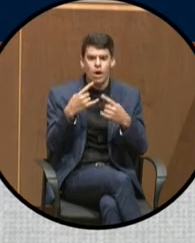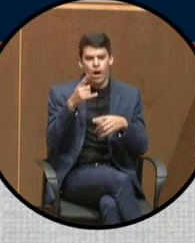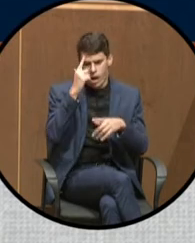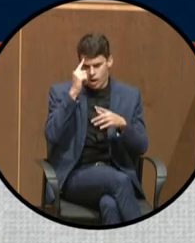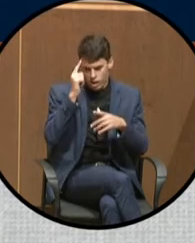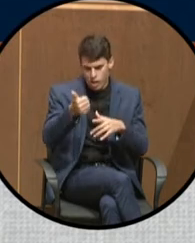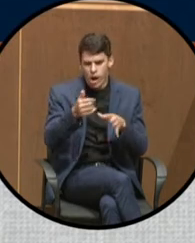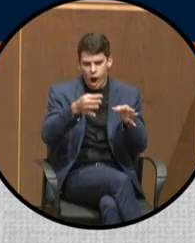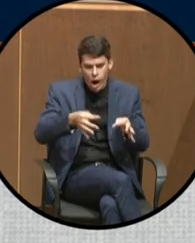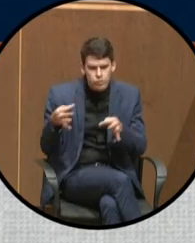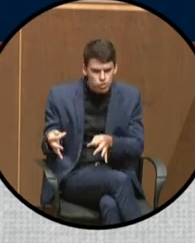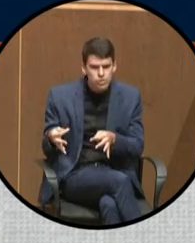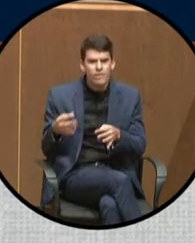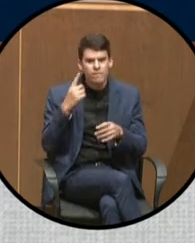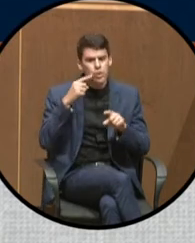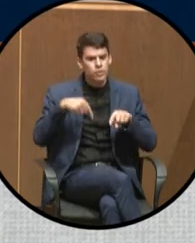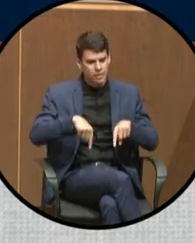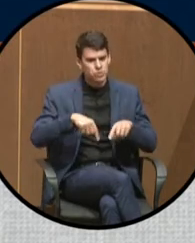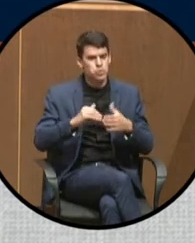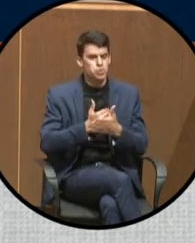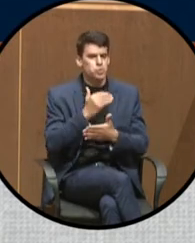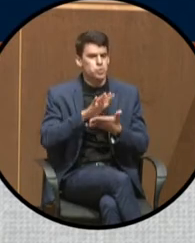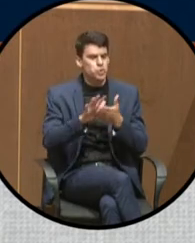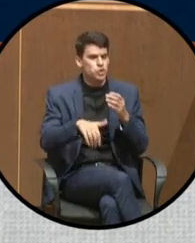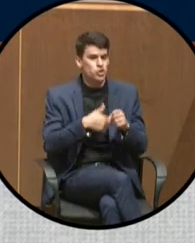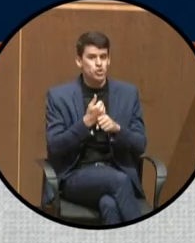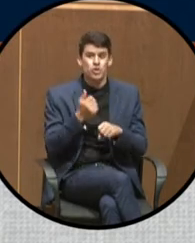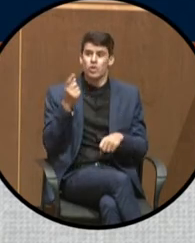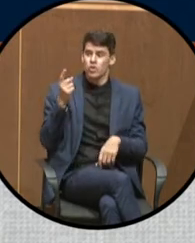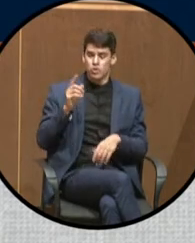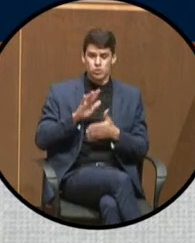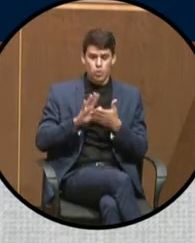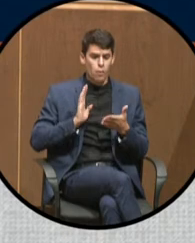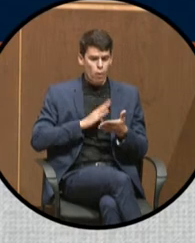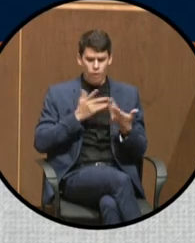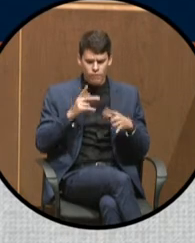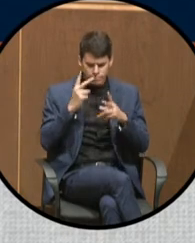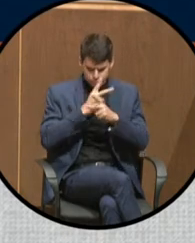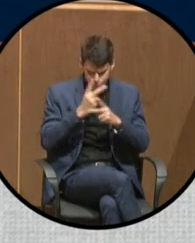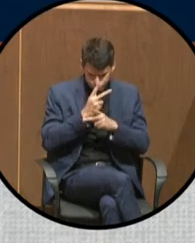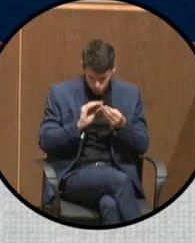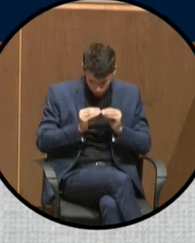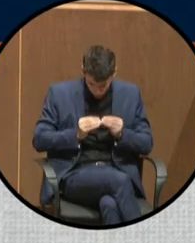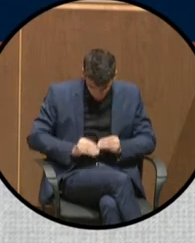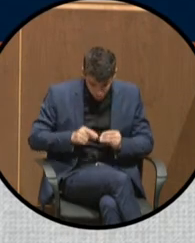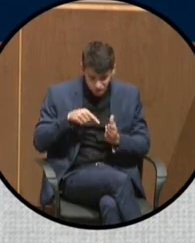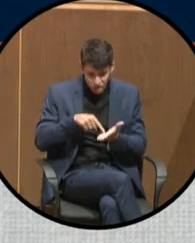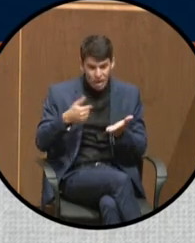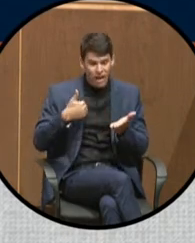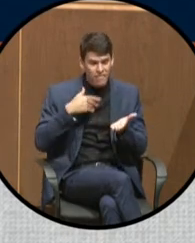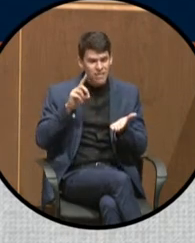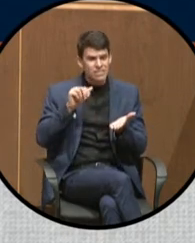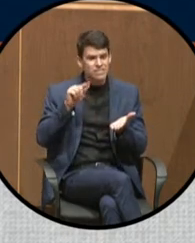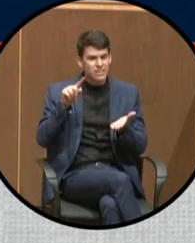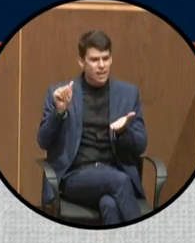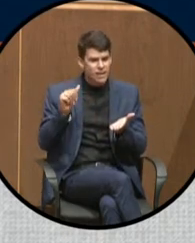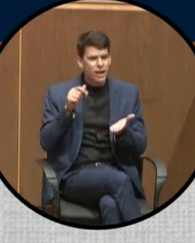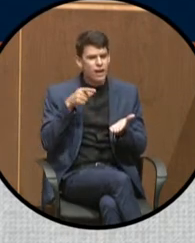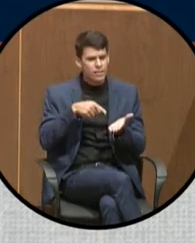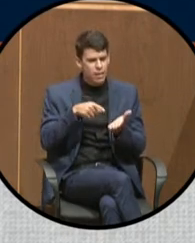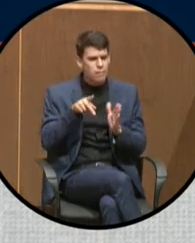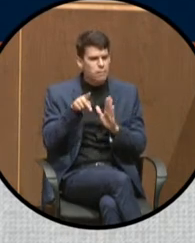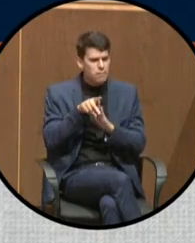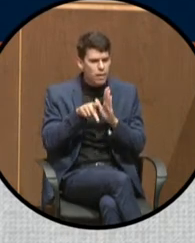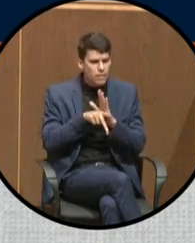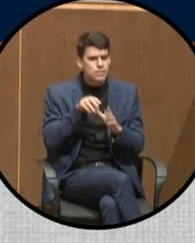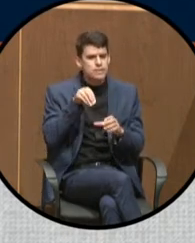year. The Florida Department of Education has crunched the numbers, and the data shows that face covering policies